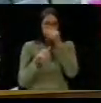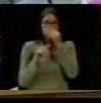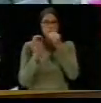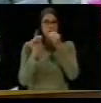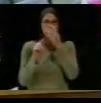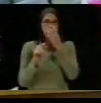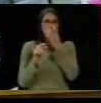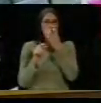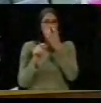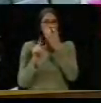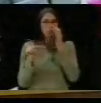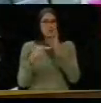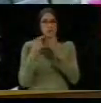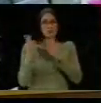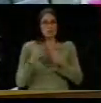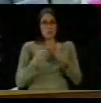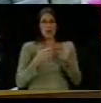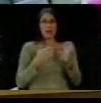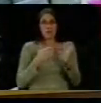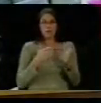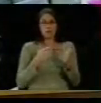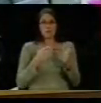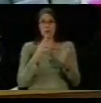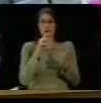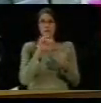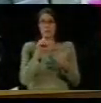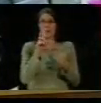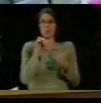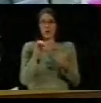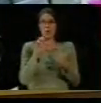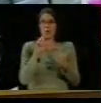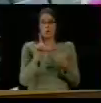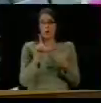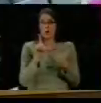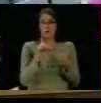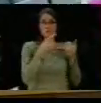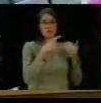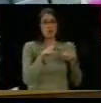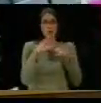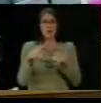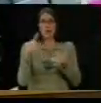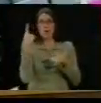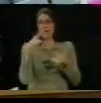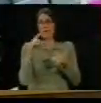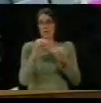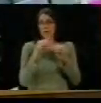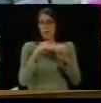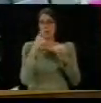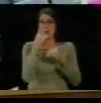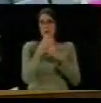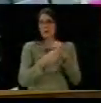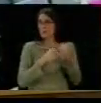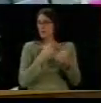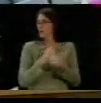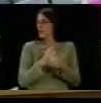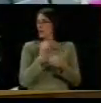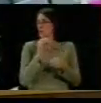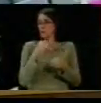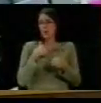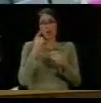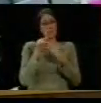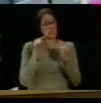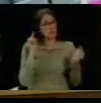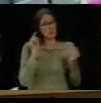okay? This plan at Midway Road has been going on for over a year. So I'm going